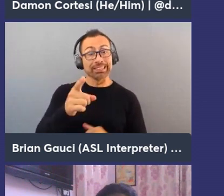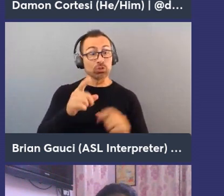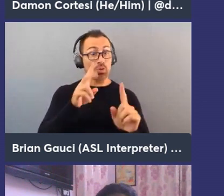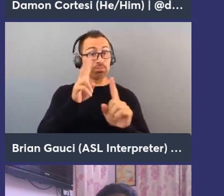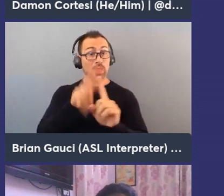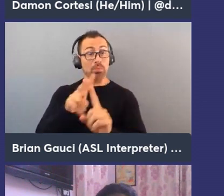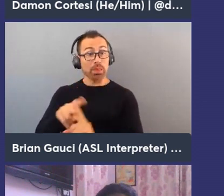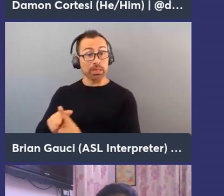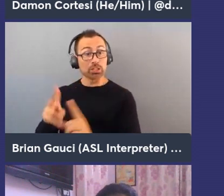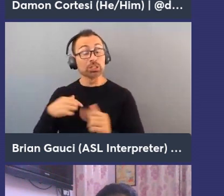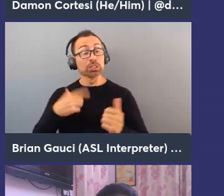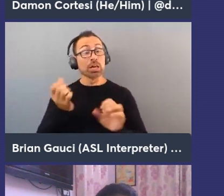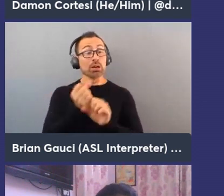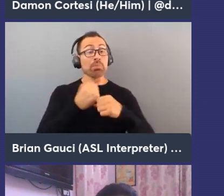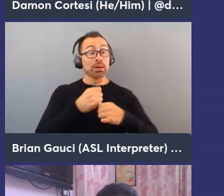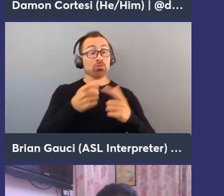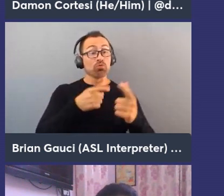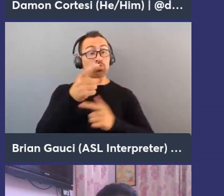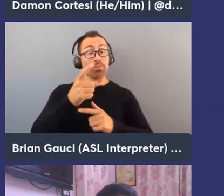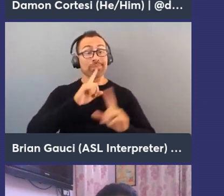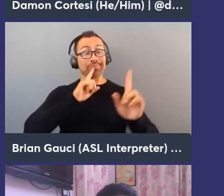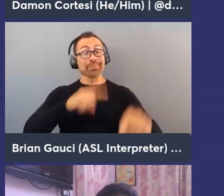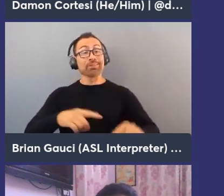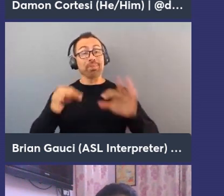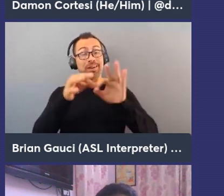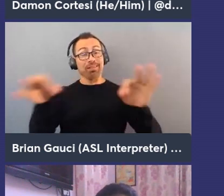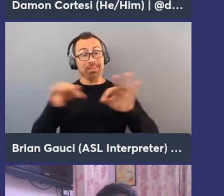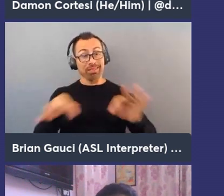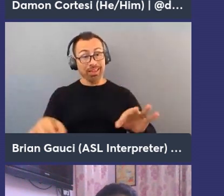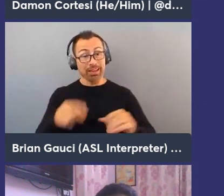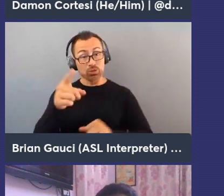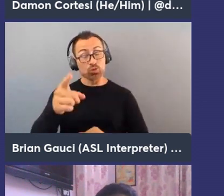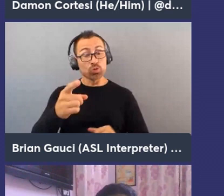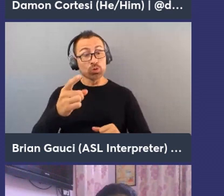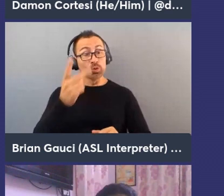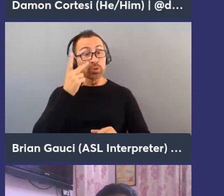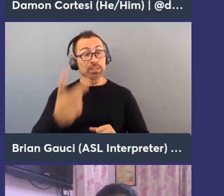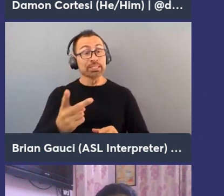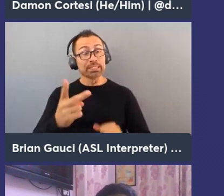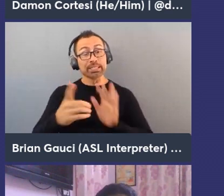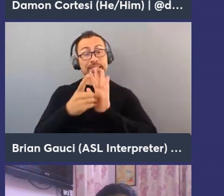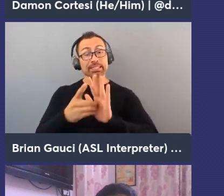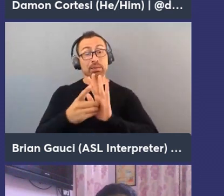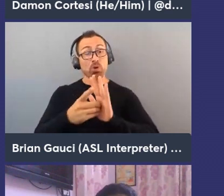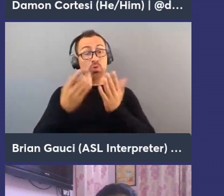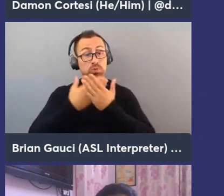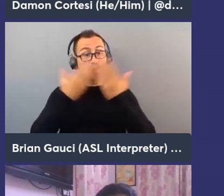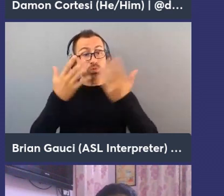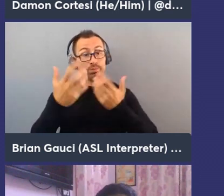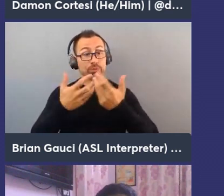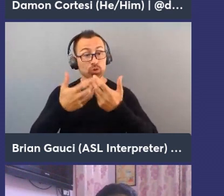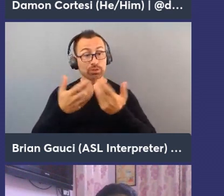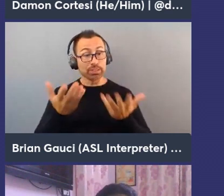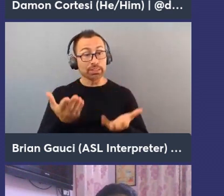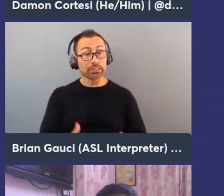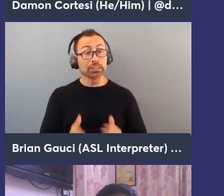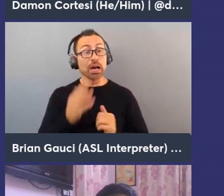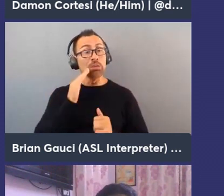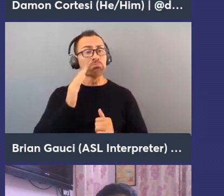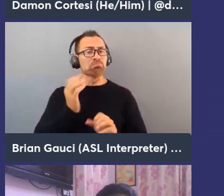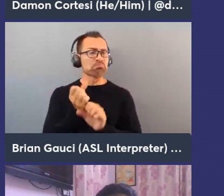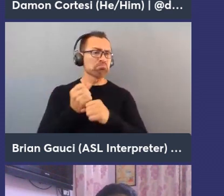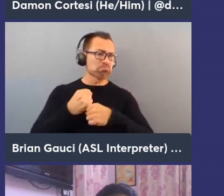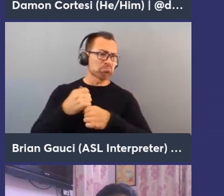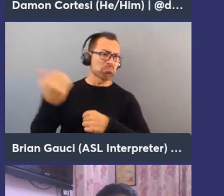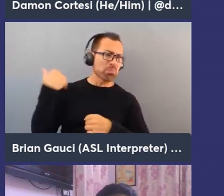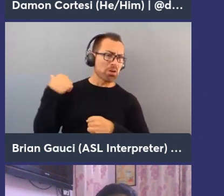command line. So the serverless demo is the one that I think I just created about 3 minutes ago. Yep. And we can see that that one is started. So I can click in here